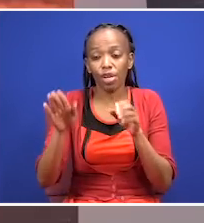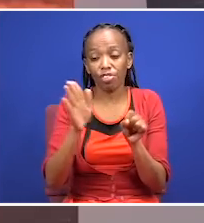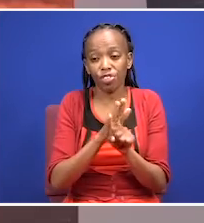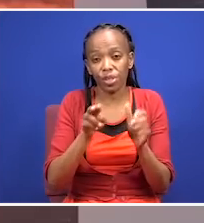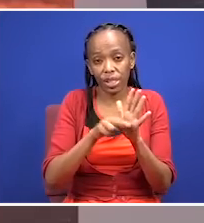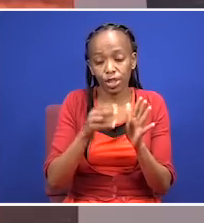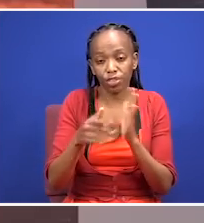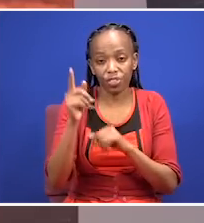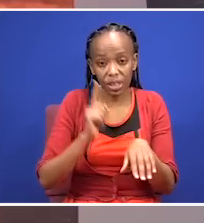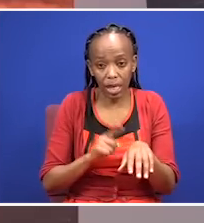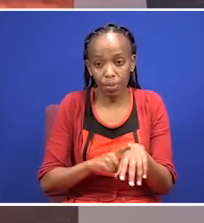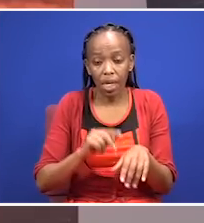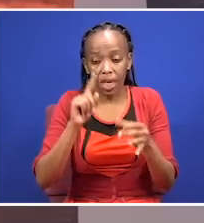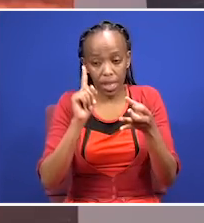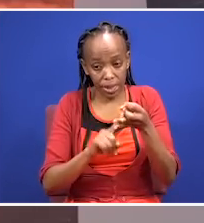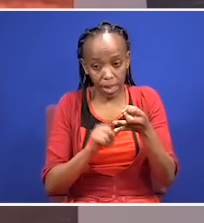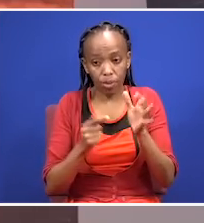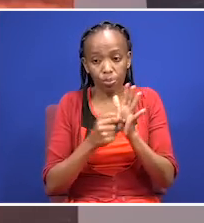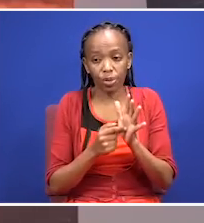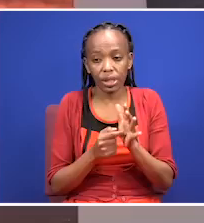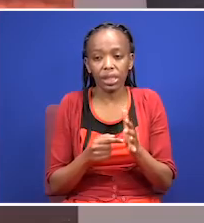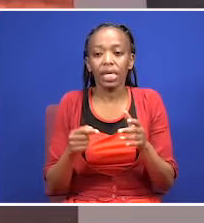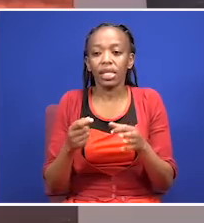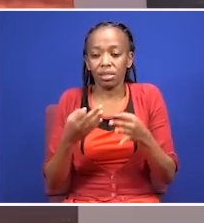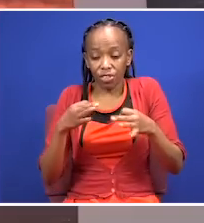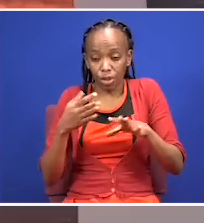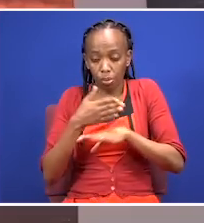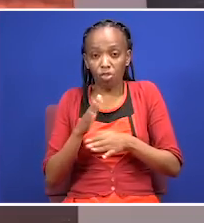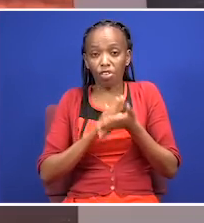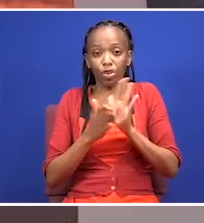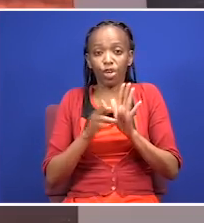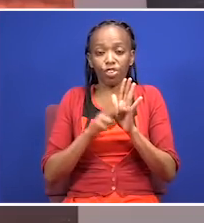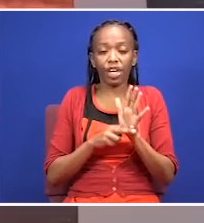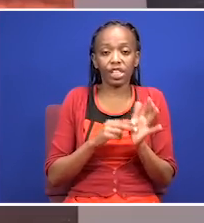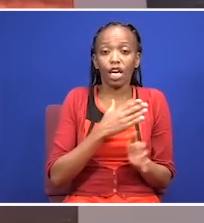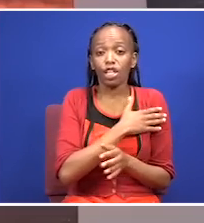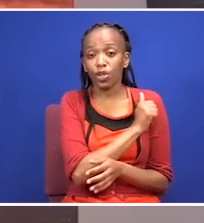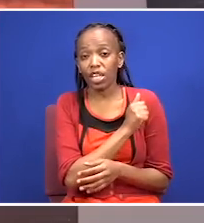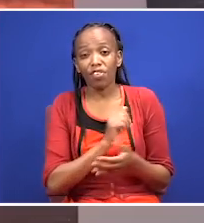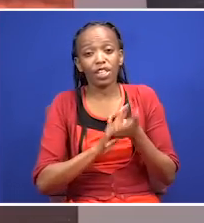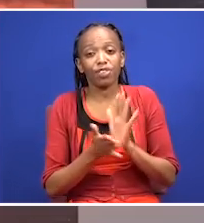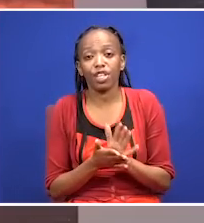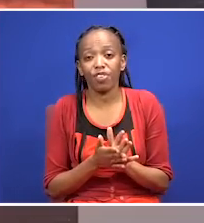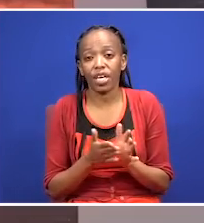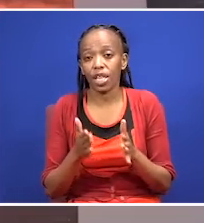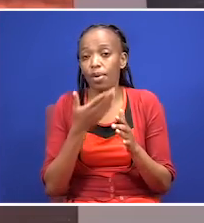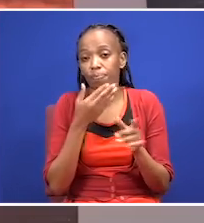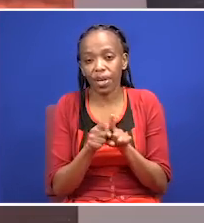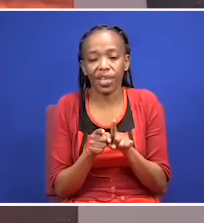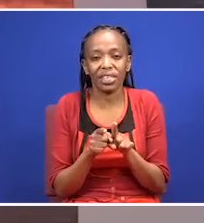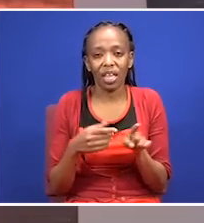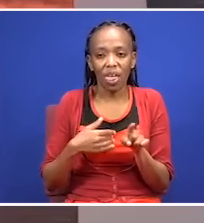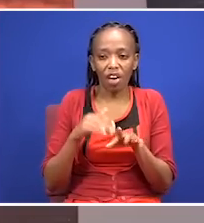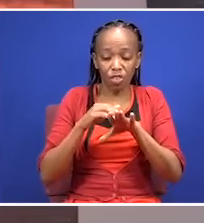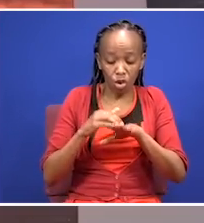time and we go to the second point which is freedom upon forgiveness joseph has forgiven his brothers he